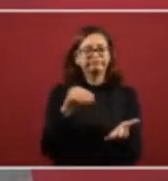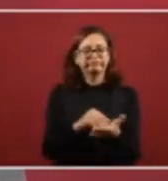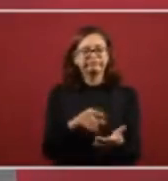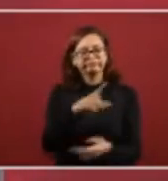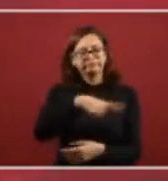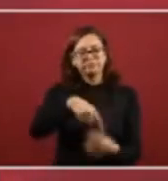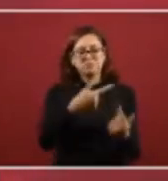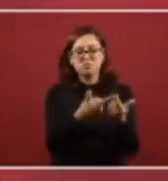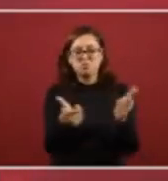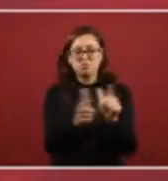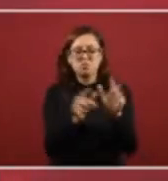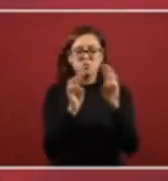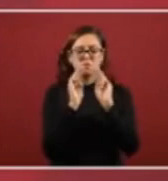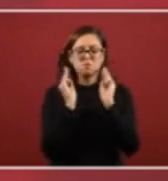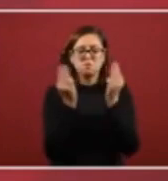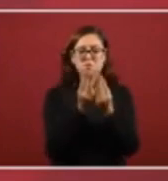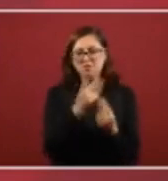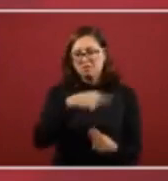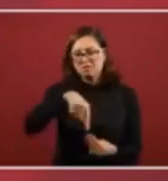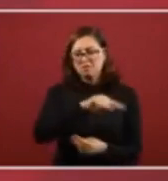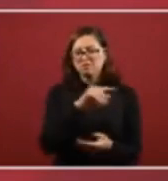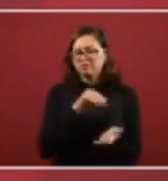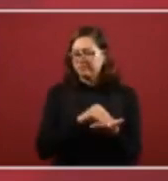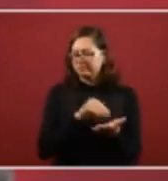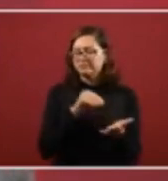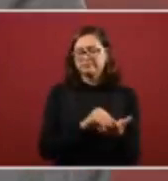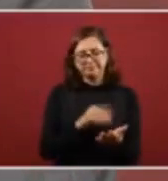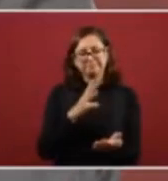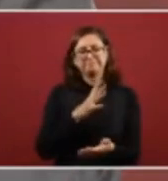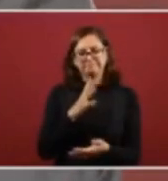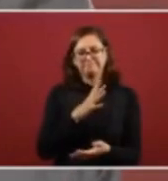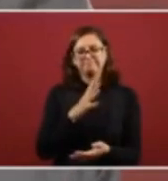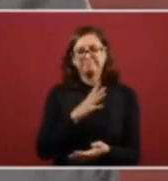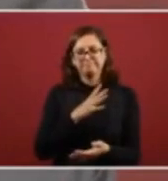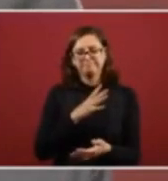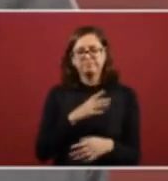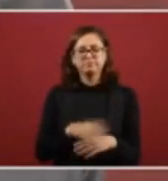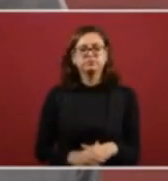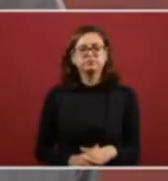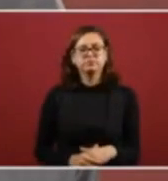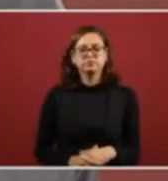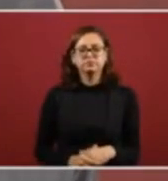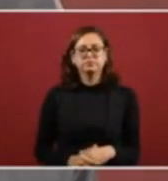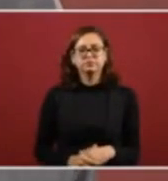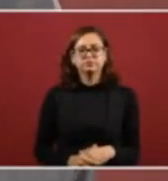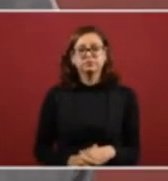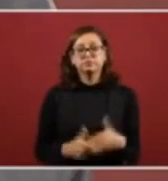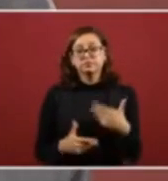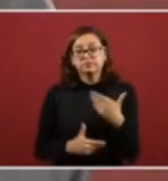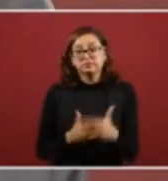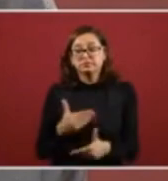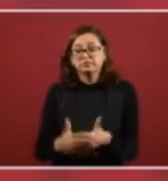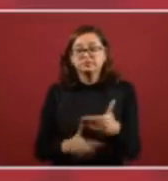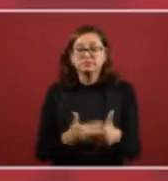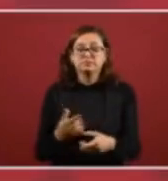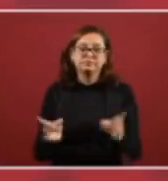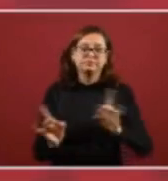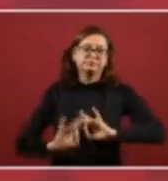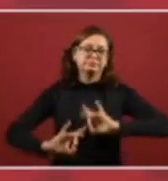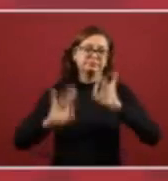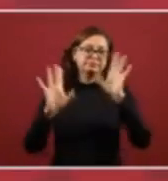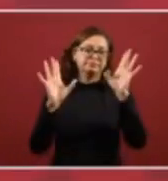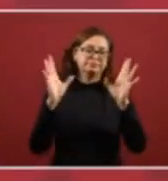areas or people or groups that act and that could put at